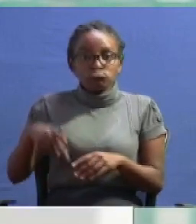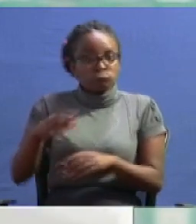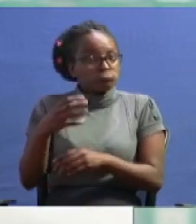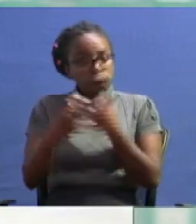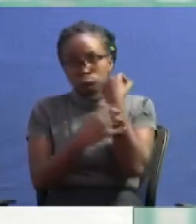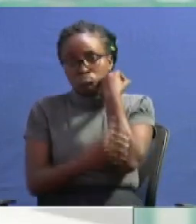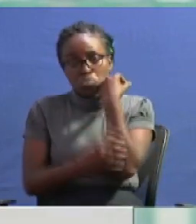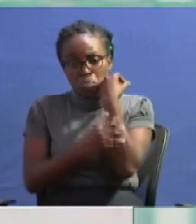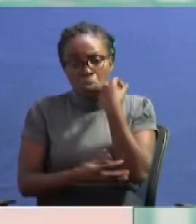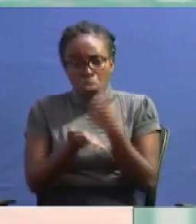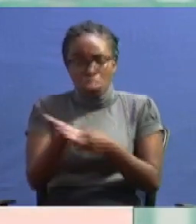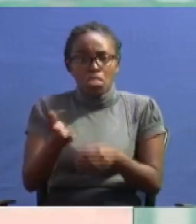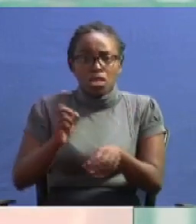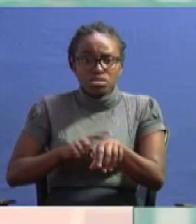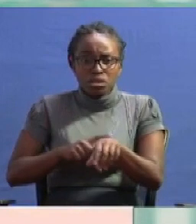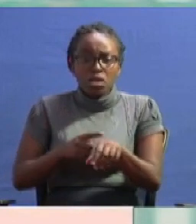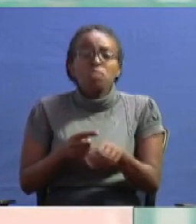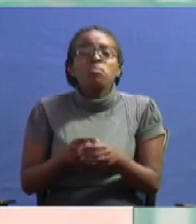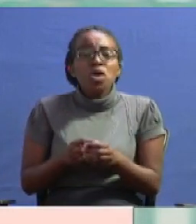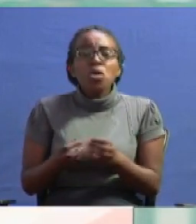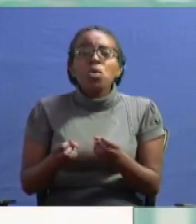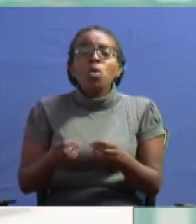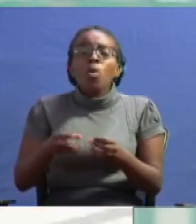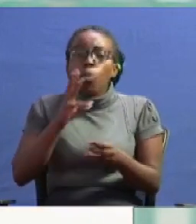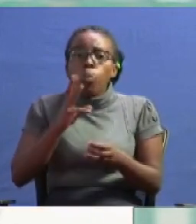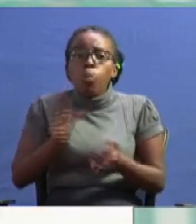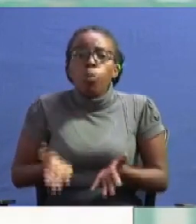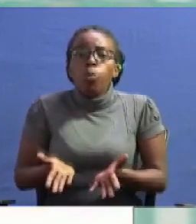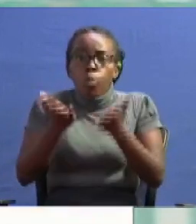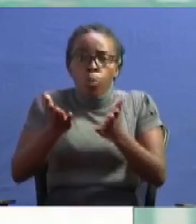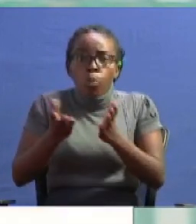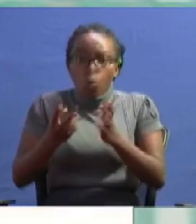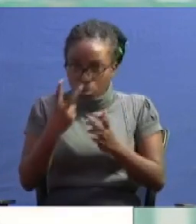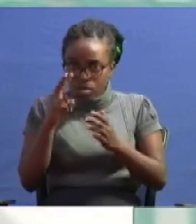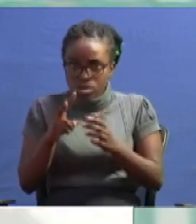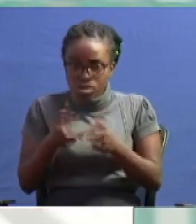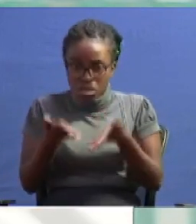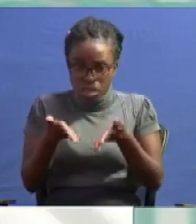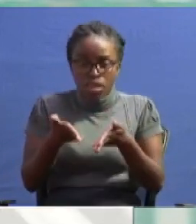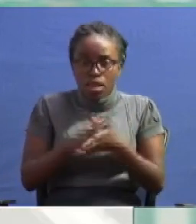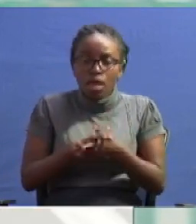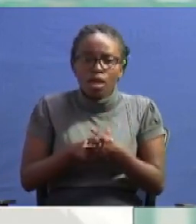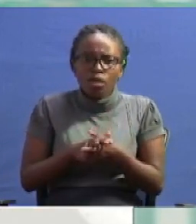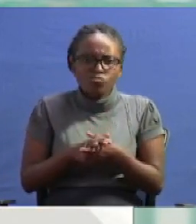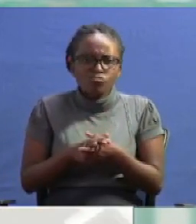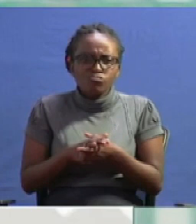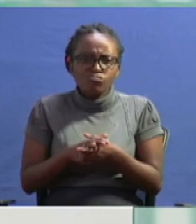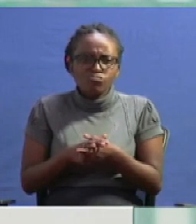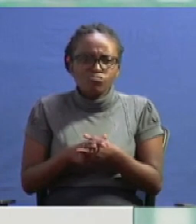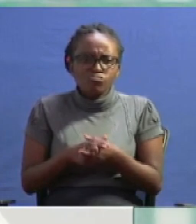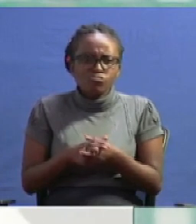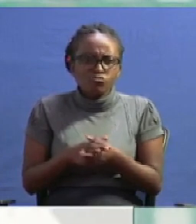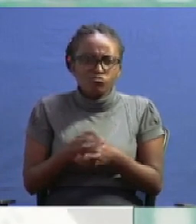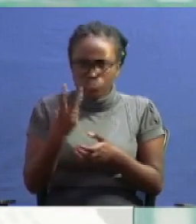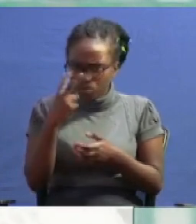during the floods. You cannot say simply because you live in Nairobi, you're more advantaged than someone who lives in Garissa.